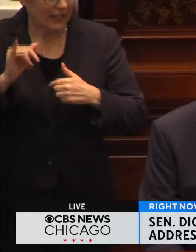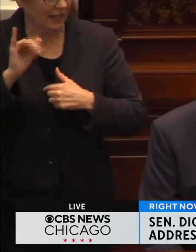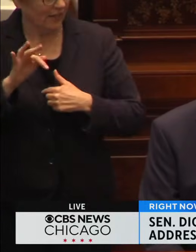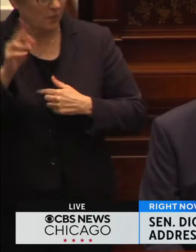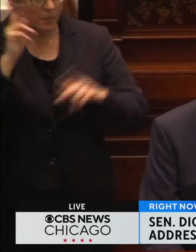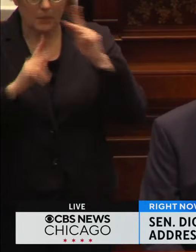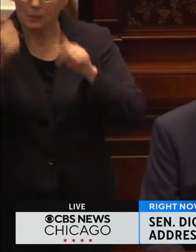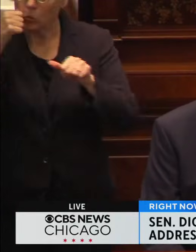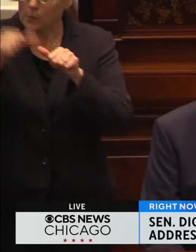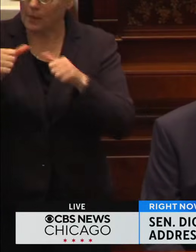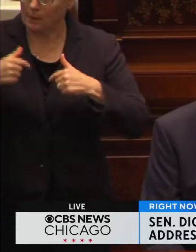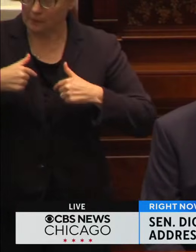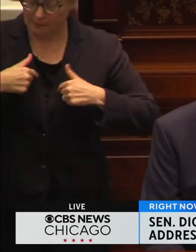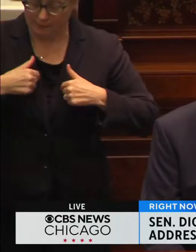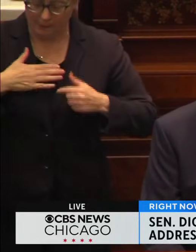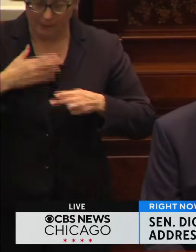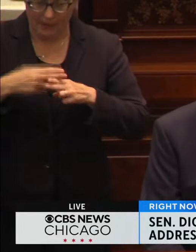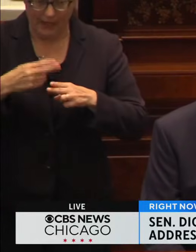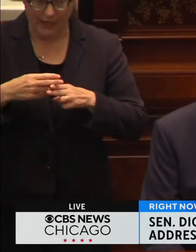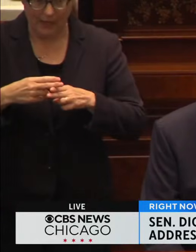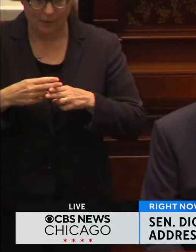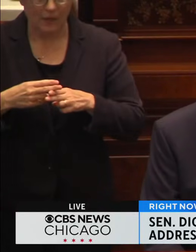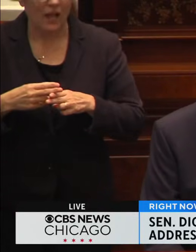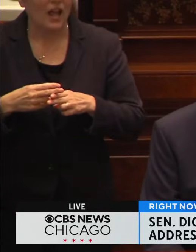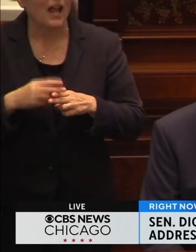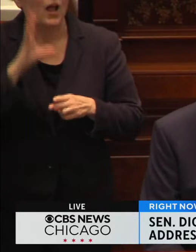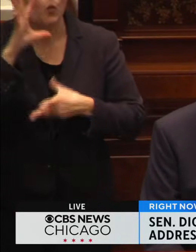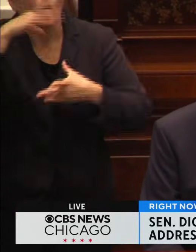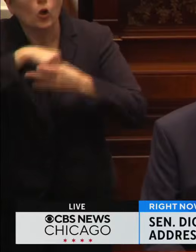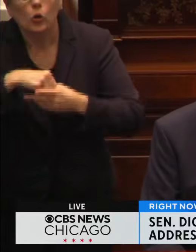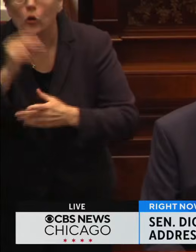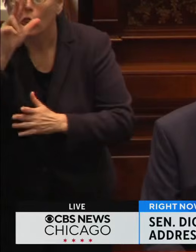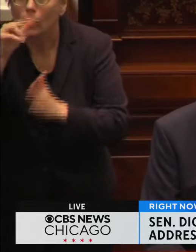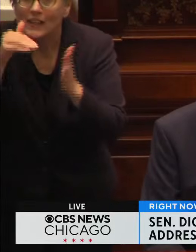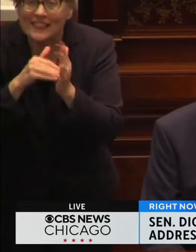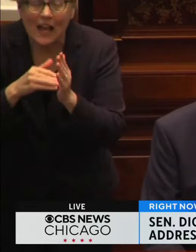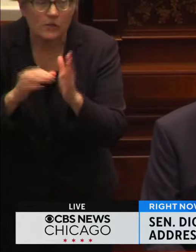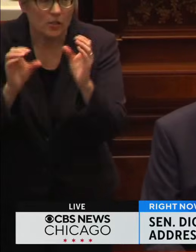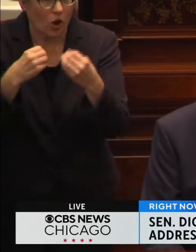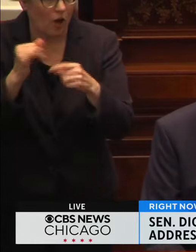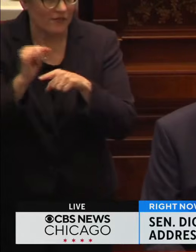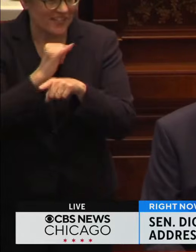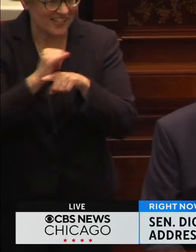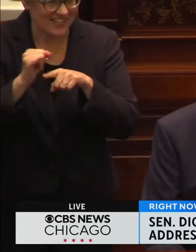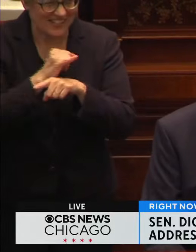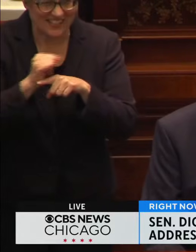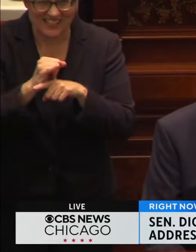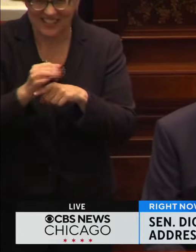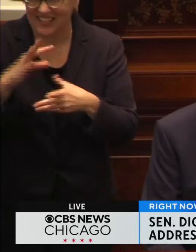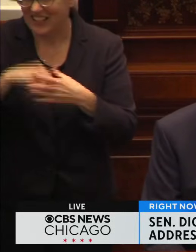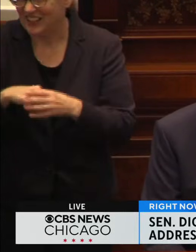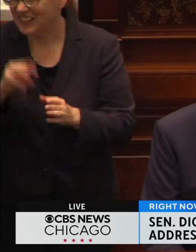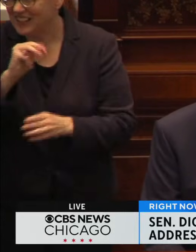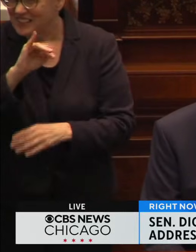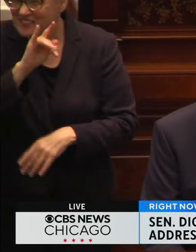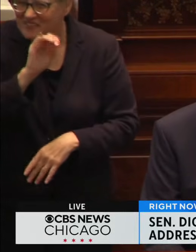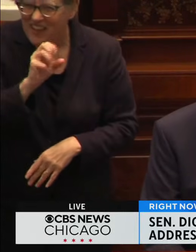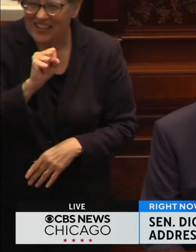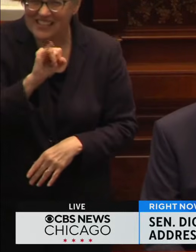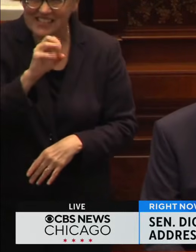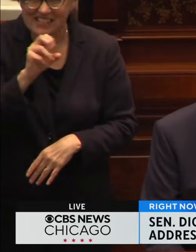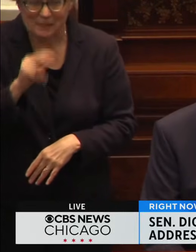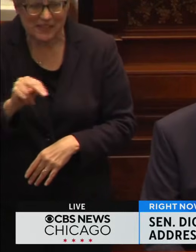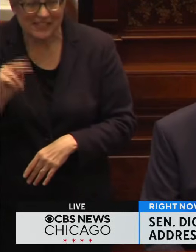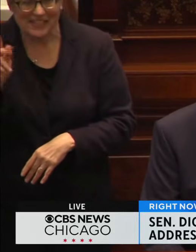with 3,000 office interns, including Mike Simmons, Cam Buckner, and